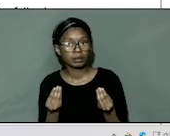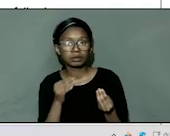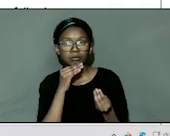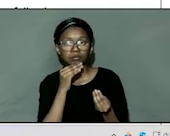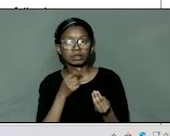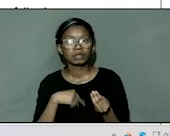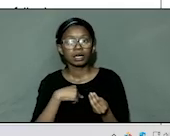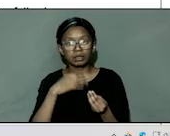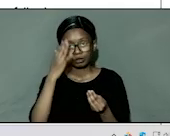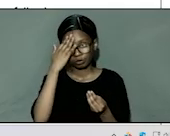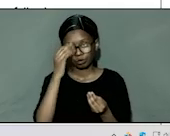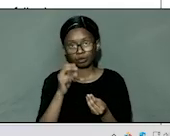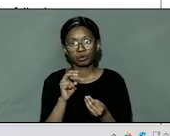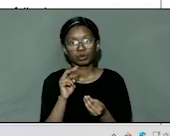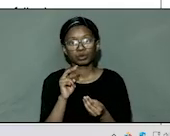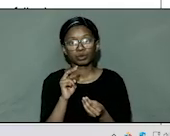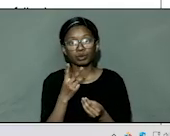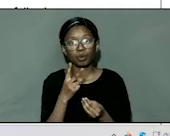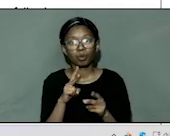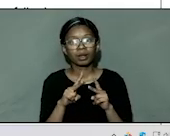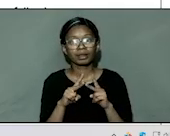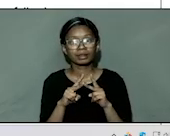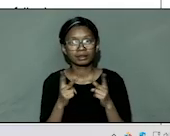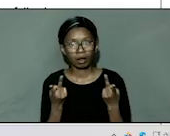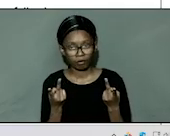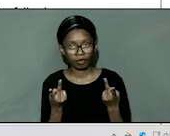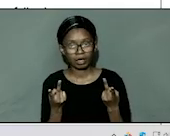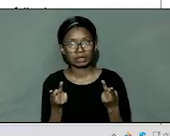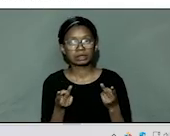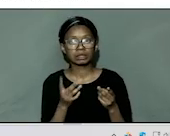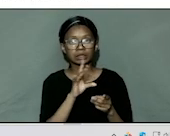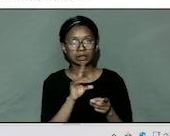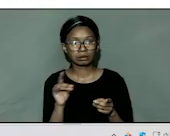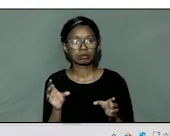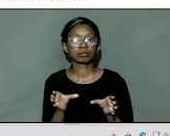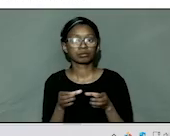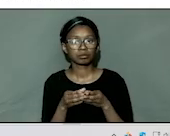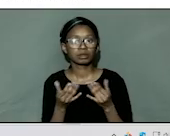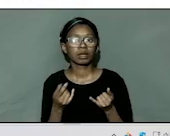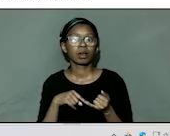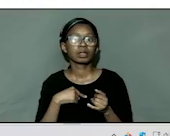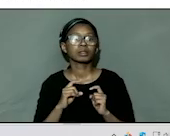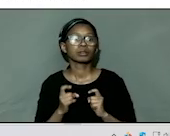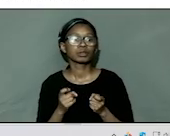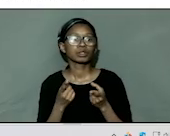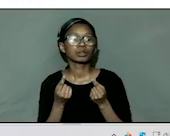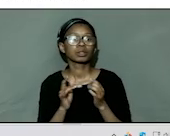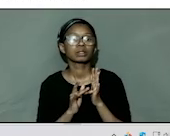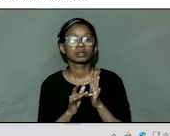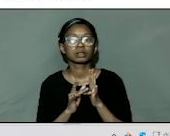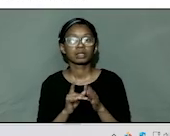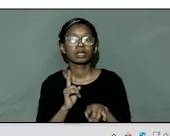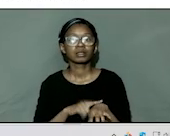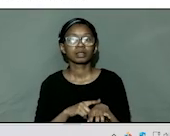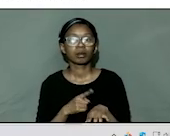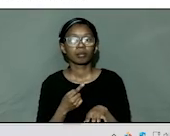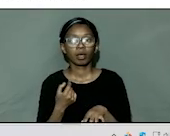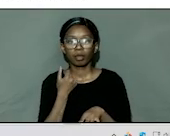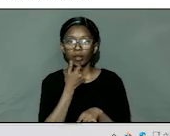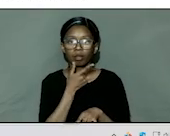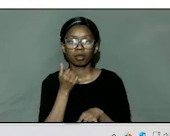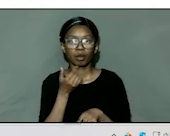species. So now let us quickly go through the example. Our time is almost up.